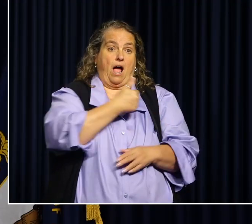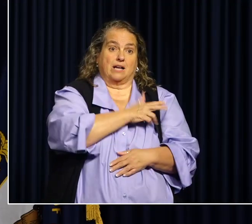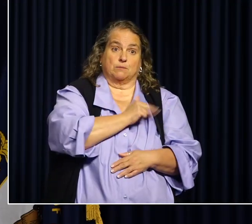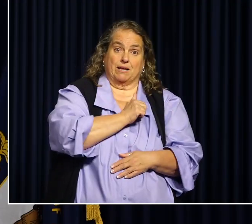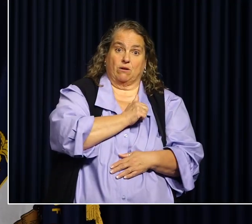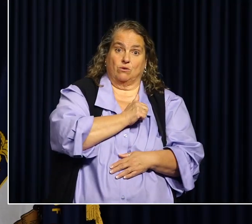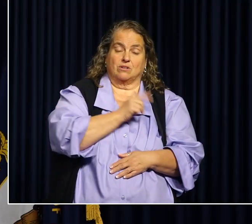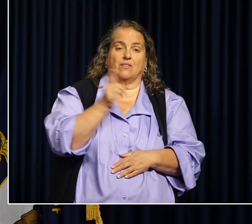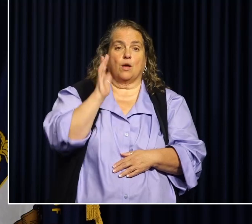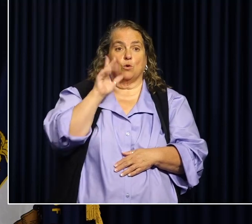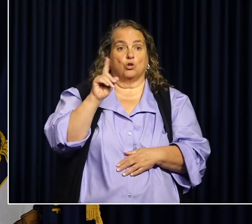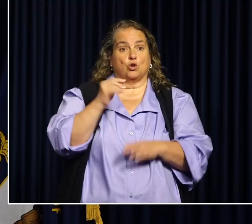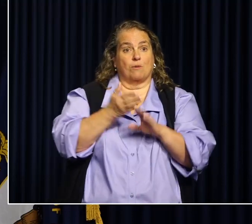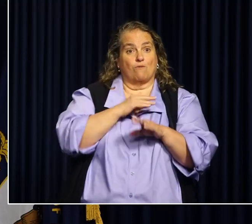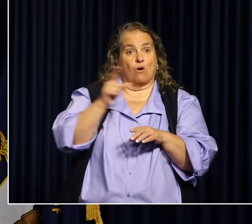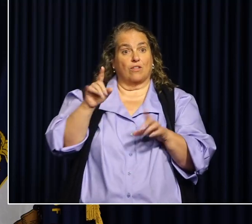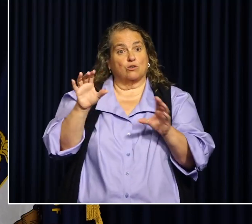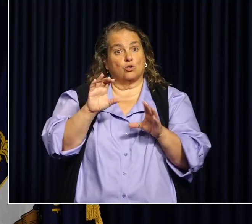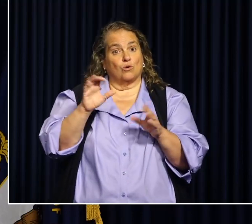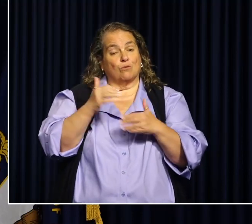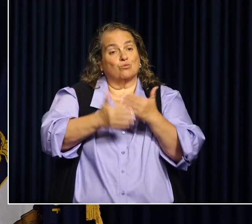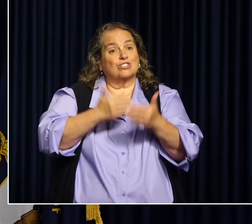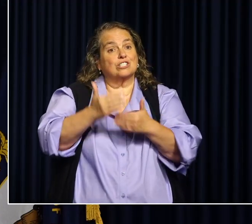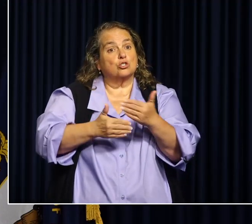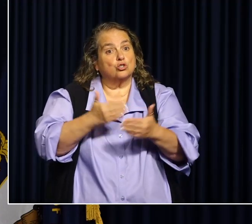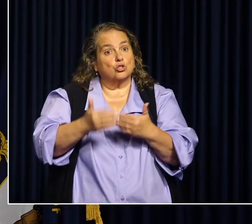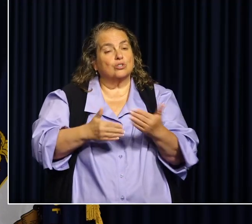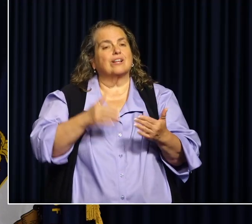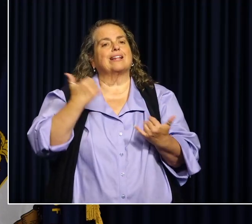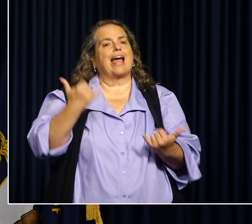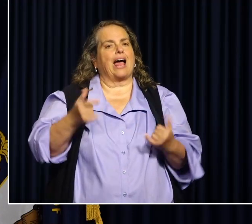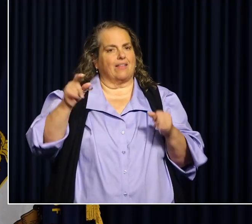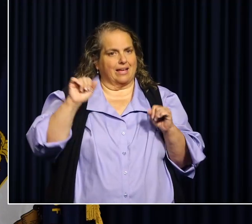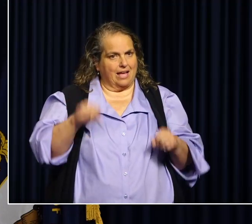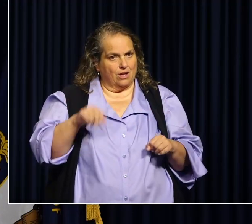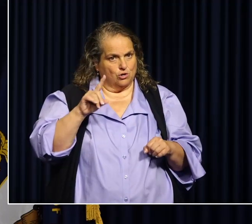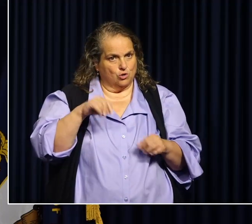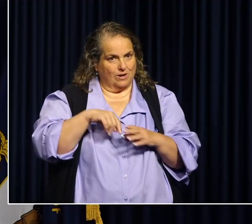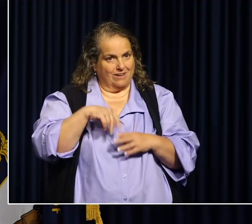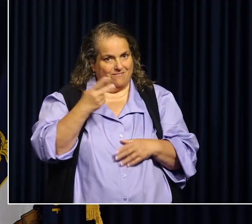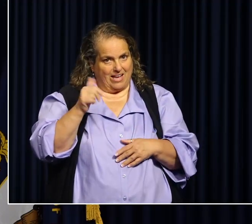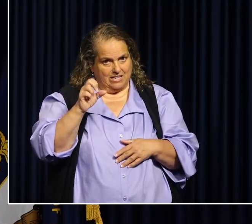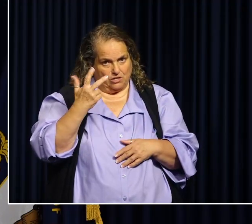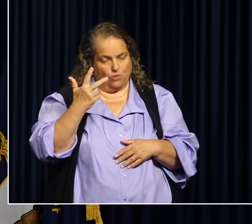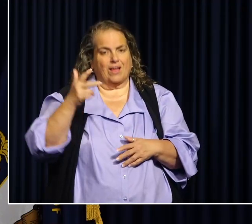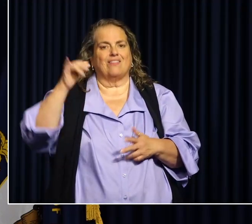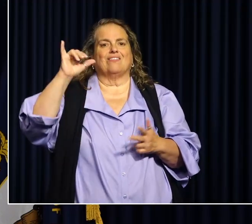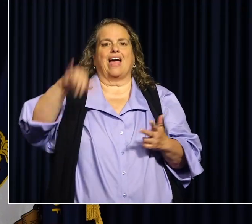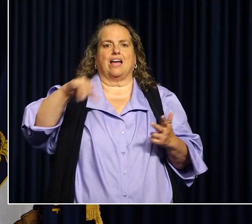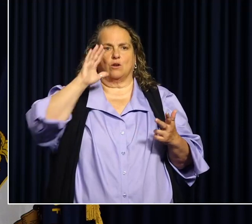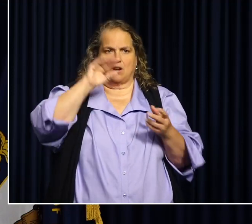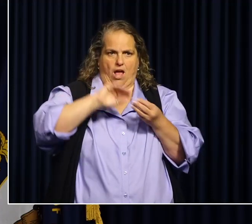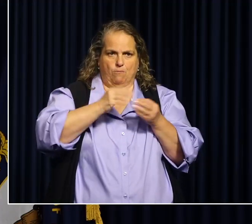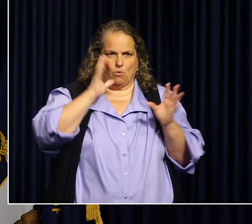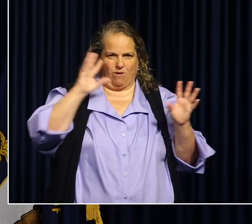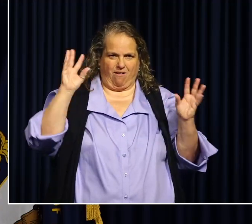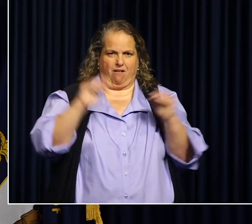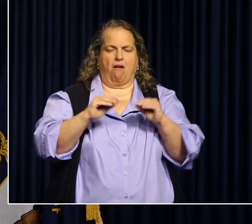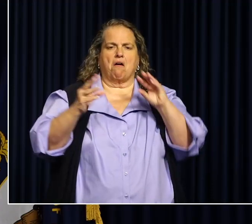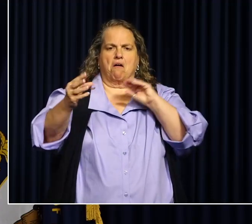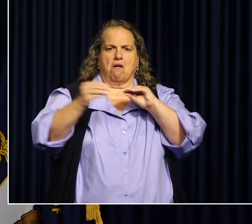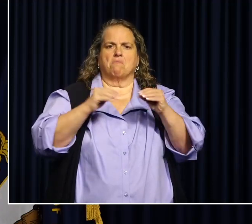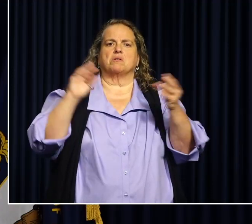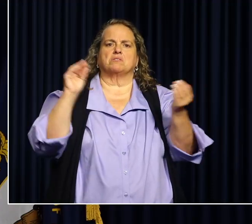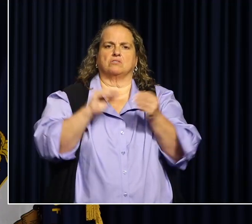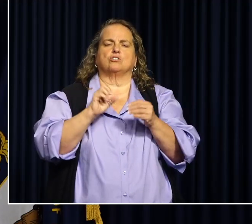hospitals that they're going to do before they're doing procedures, which they can now do in phase 3, that's going to go into it. So some of the